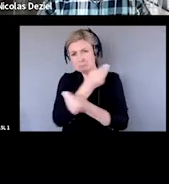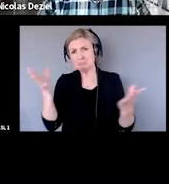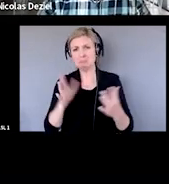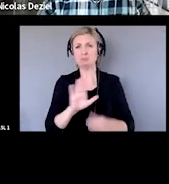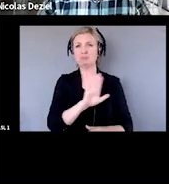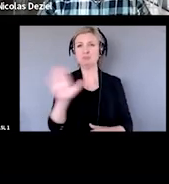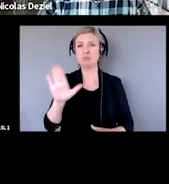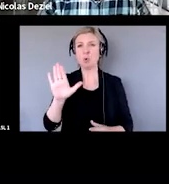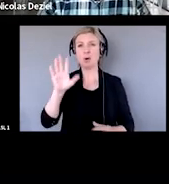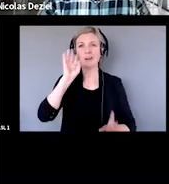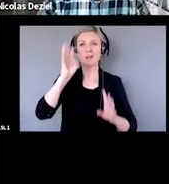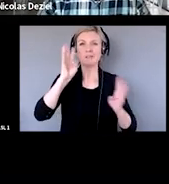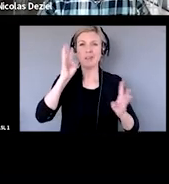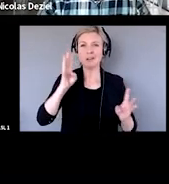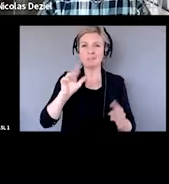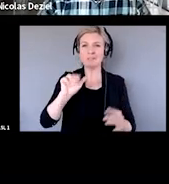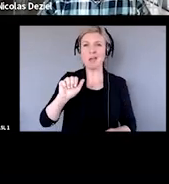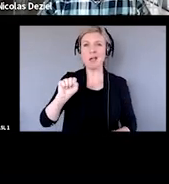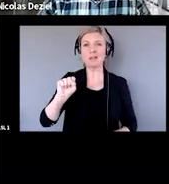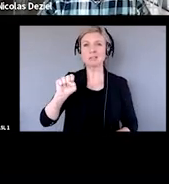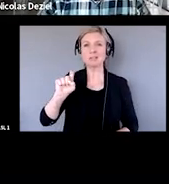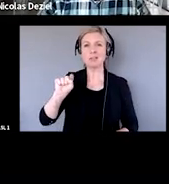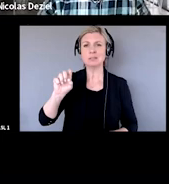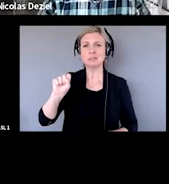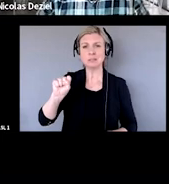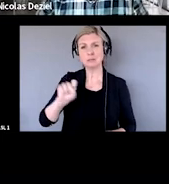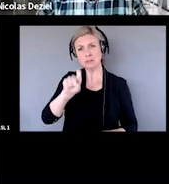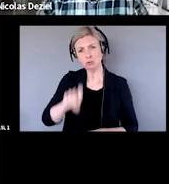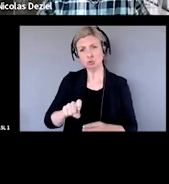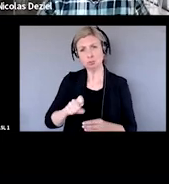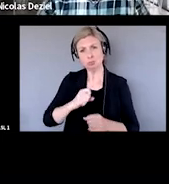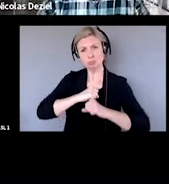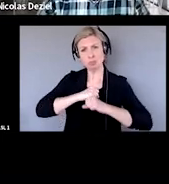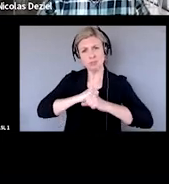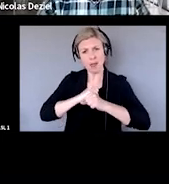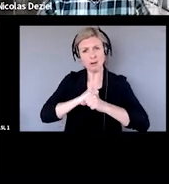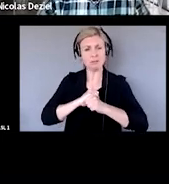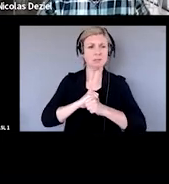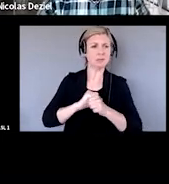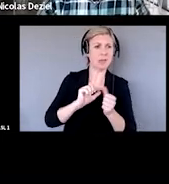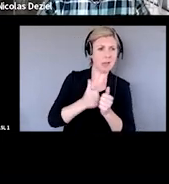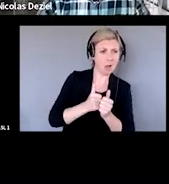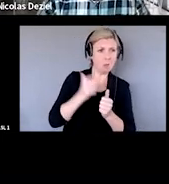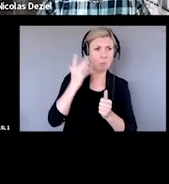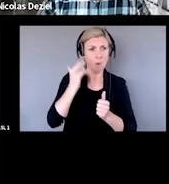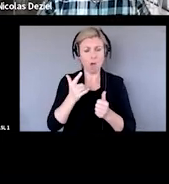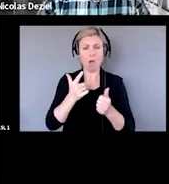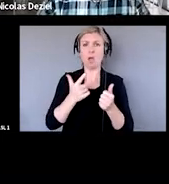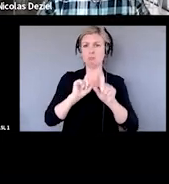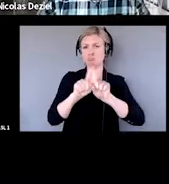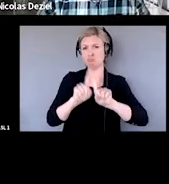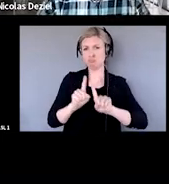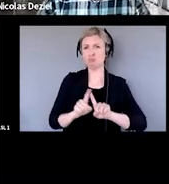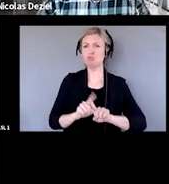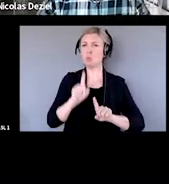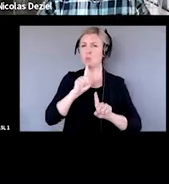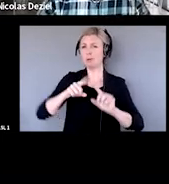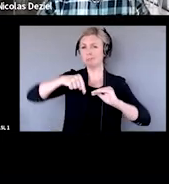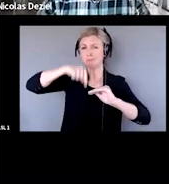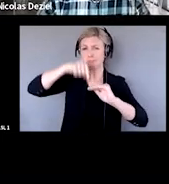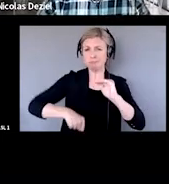need protecting. So we will talk about intellectual property, the foundations of IP. It's offered by the